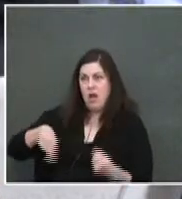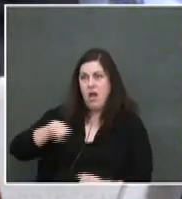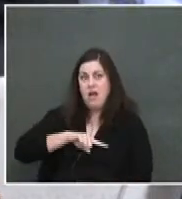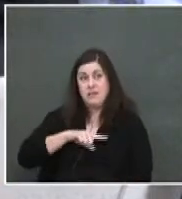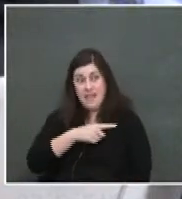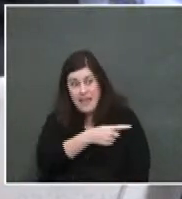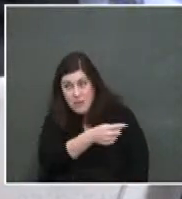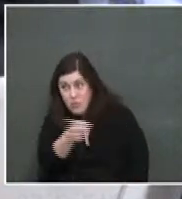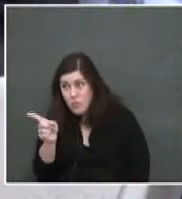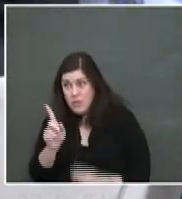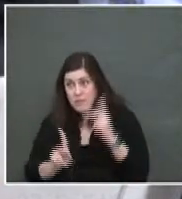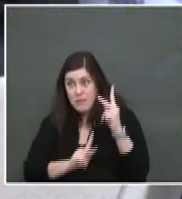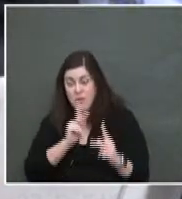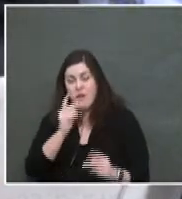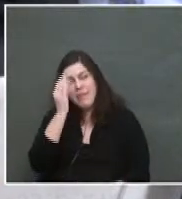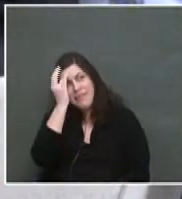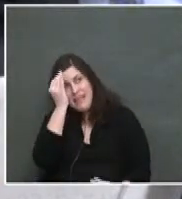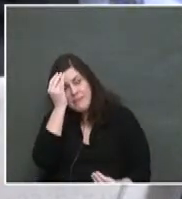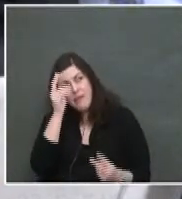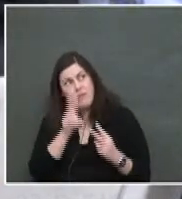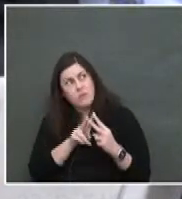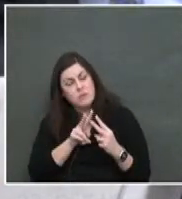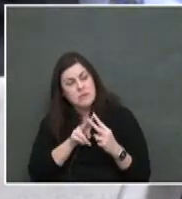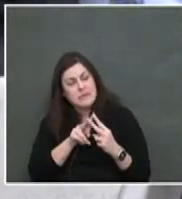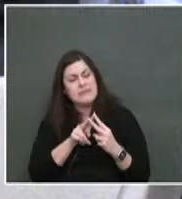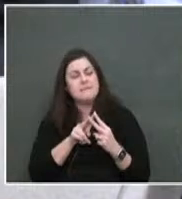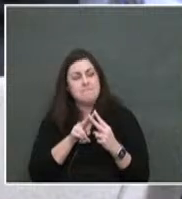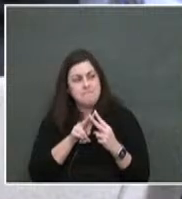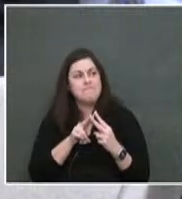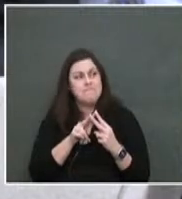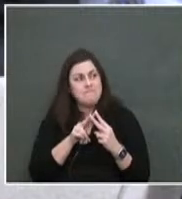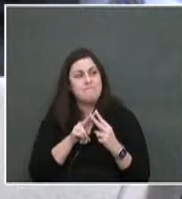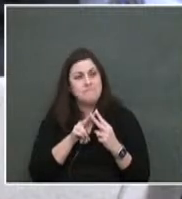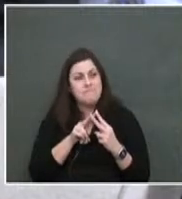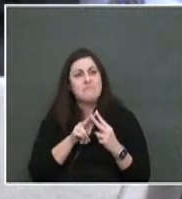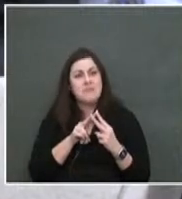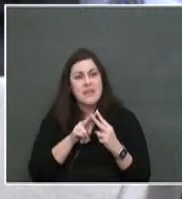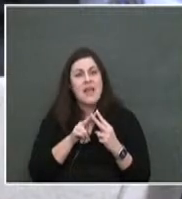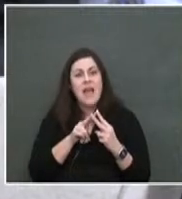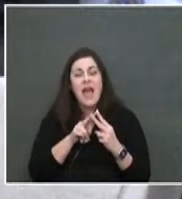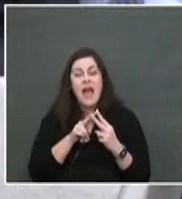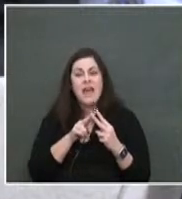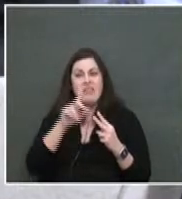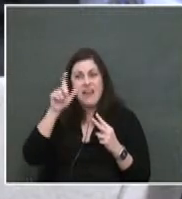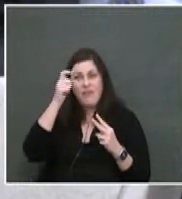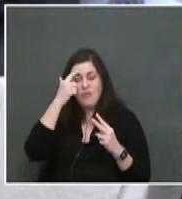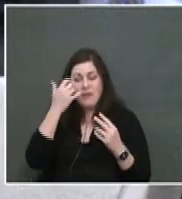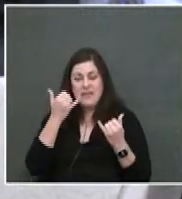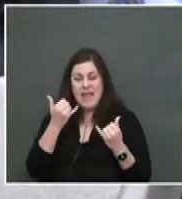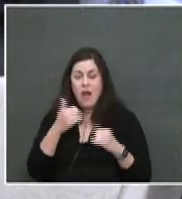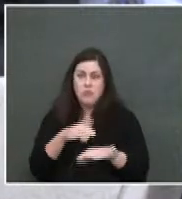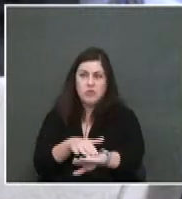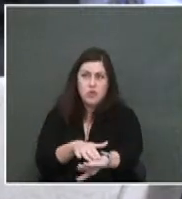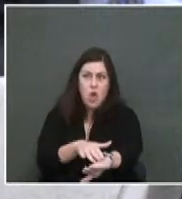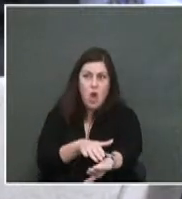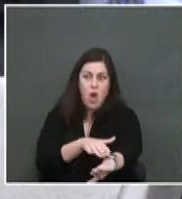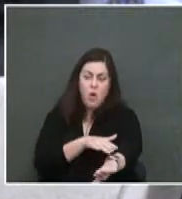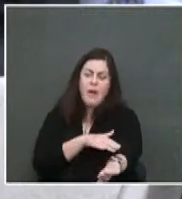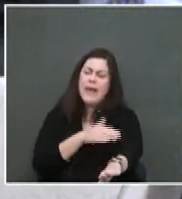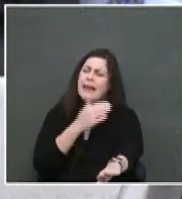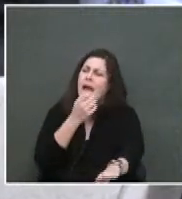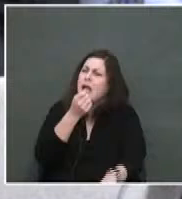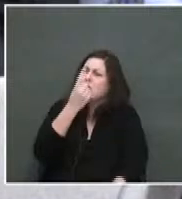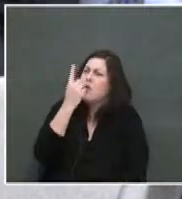about those two things. And I think that the slow grind of government is important because we want to make sure we get things